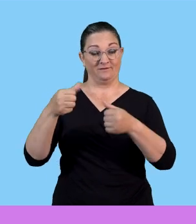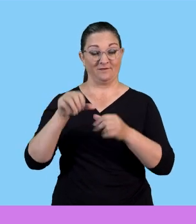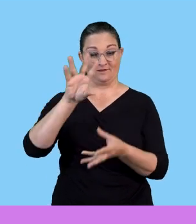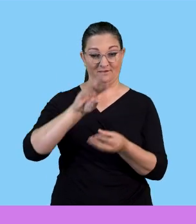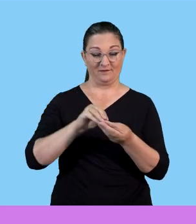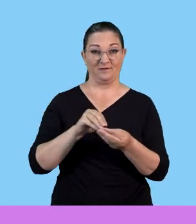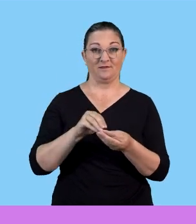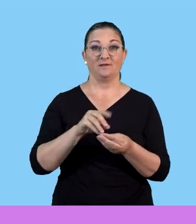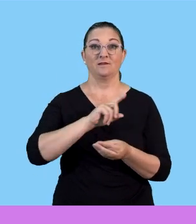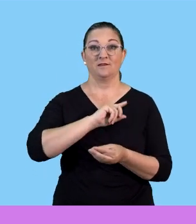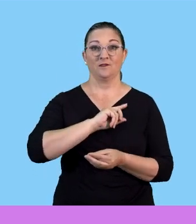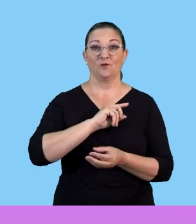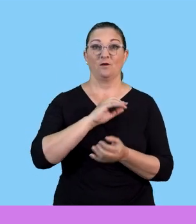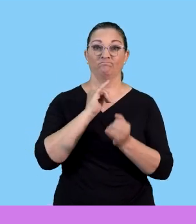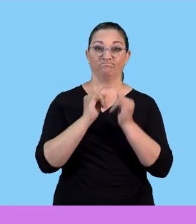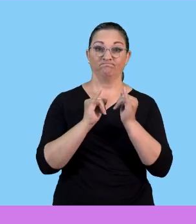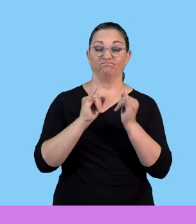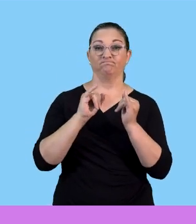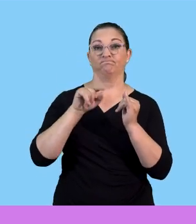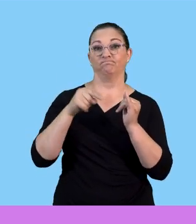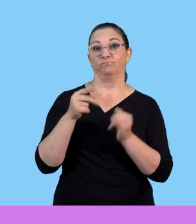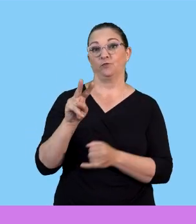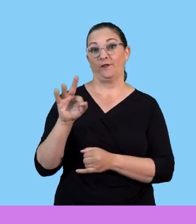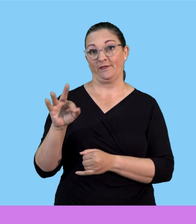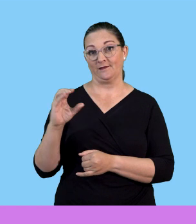R1.46, and that is